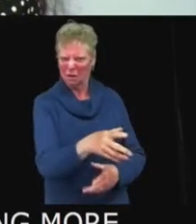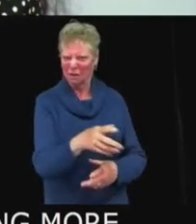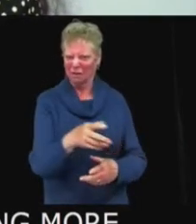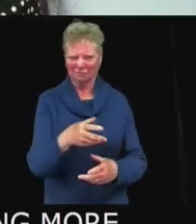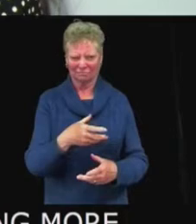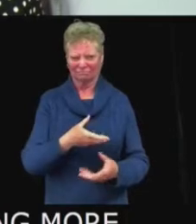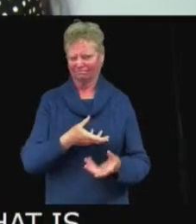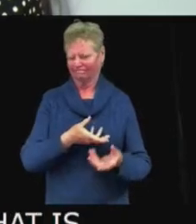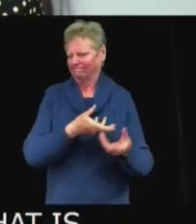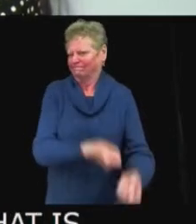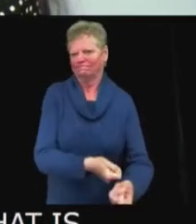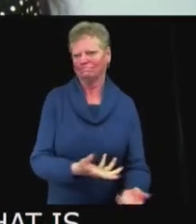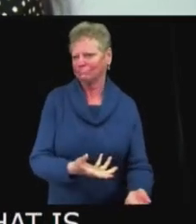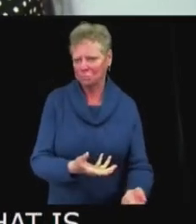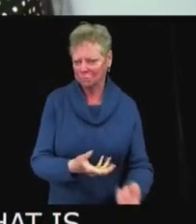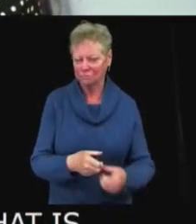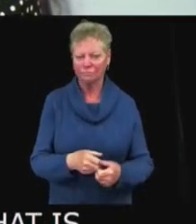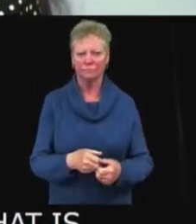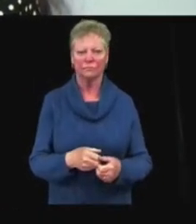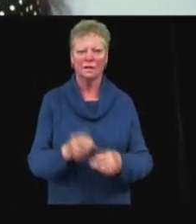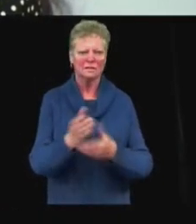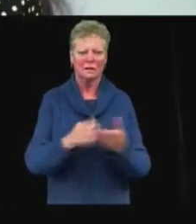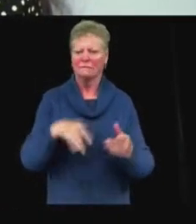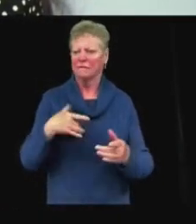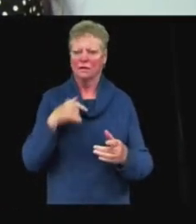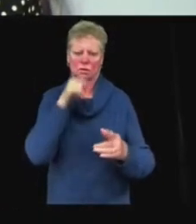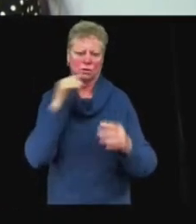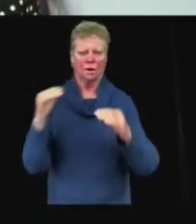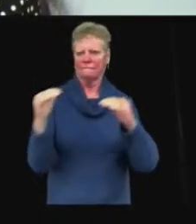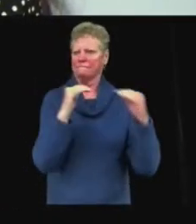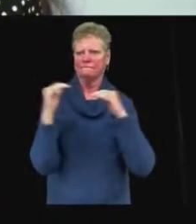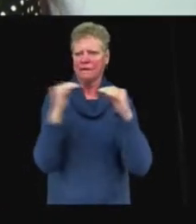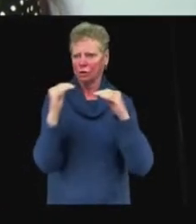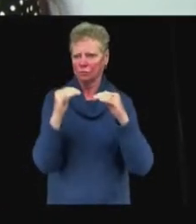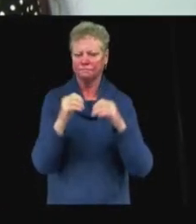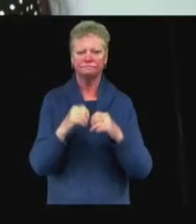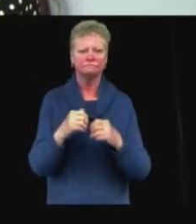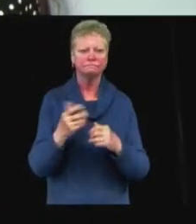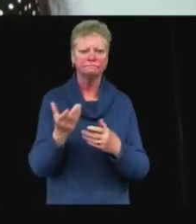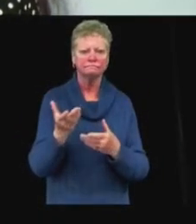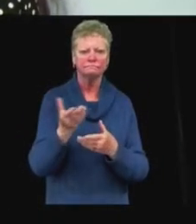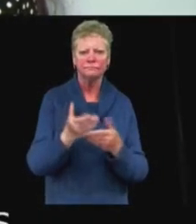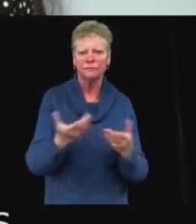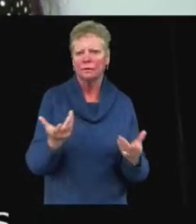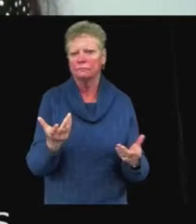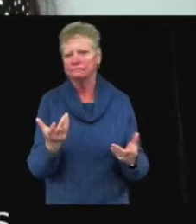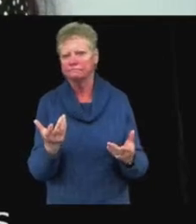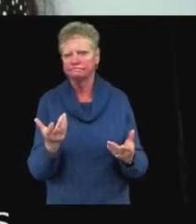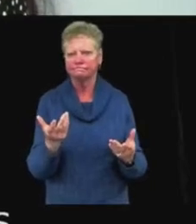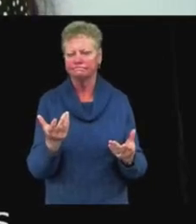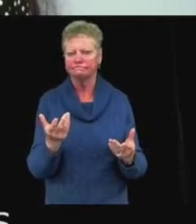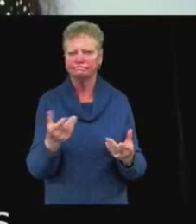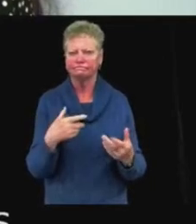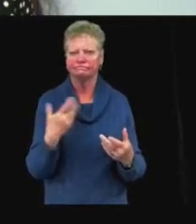is when people feel that it's disproportionate and unfair. So, for example, the feeling that